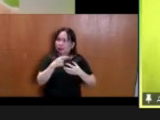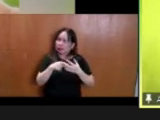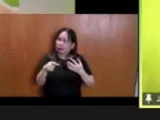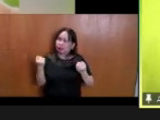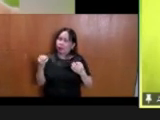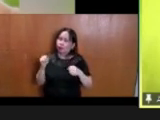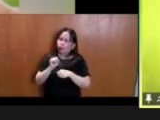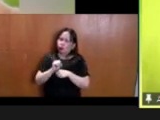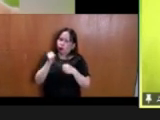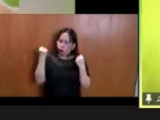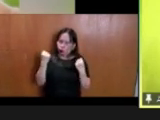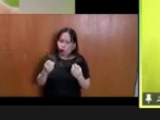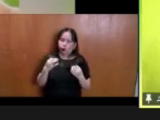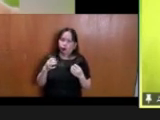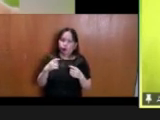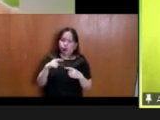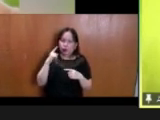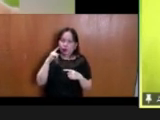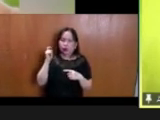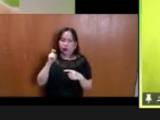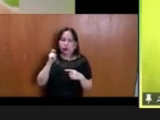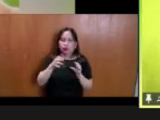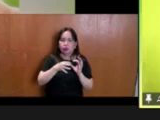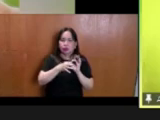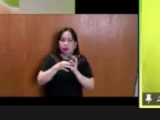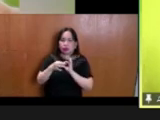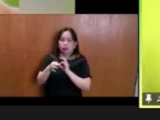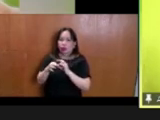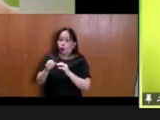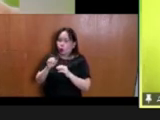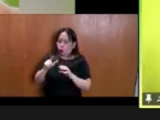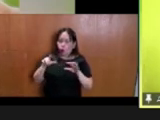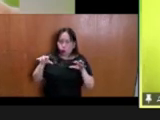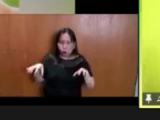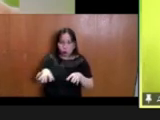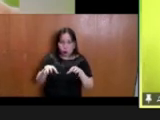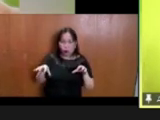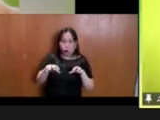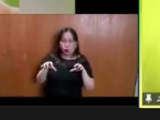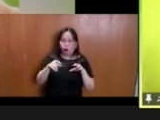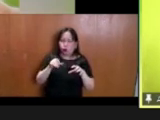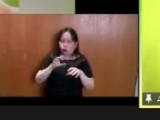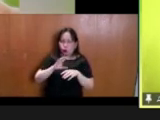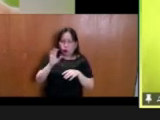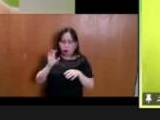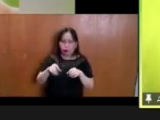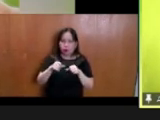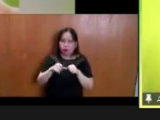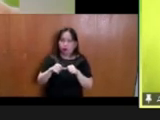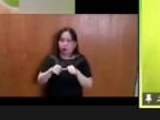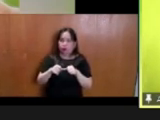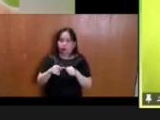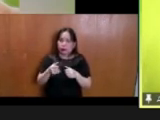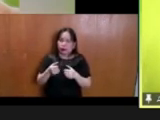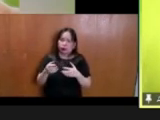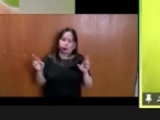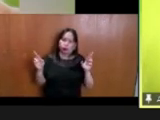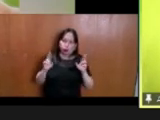employees do we have? So we need a full force to really roll out this